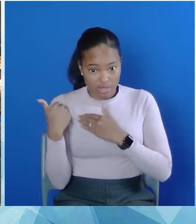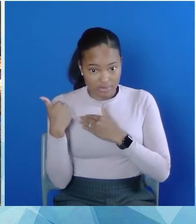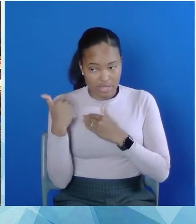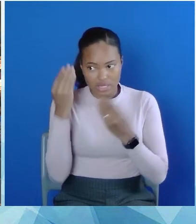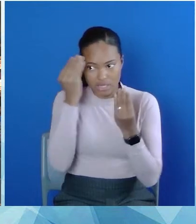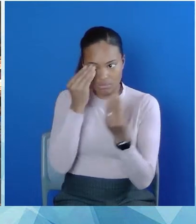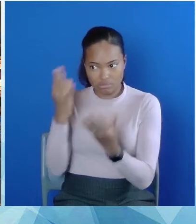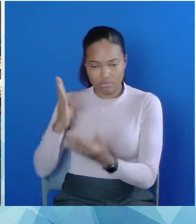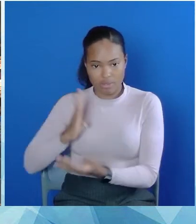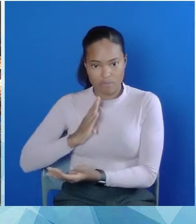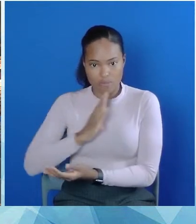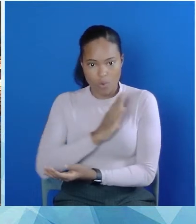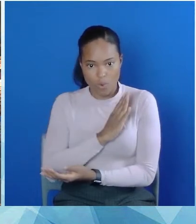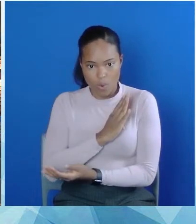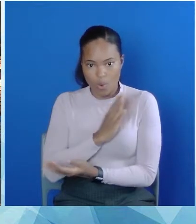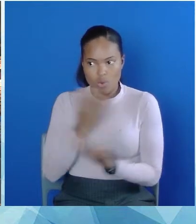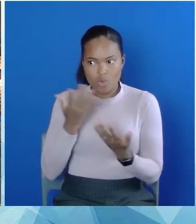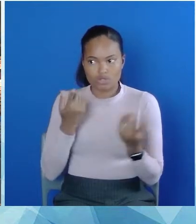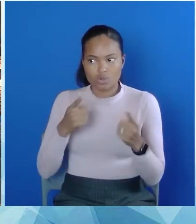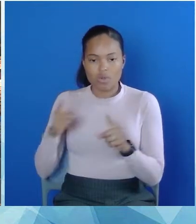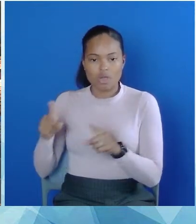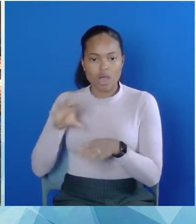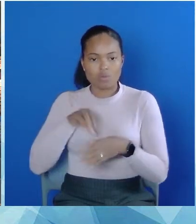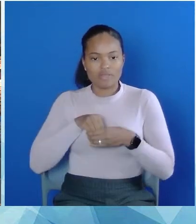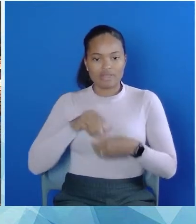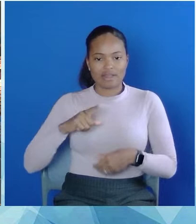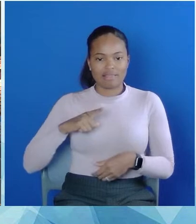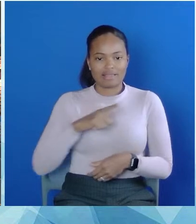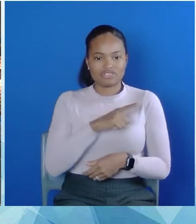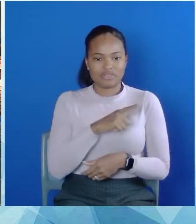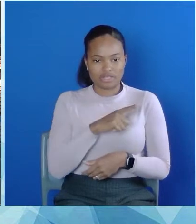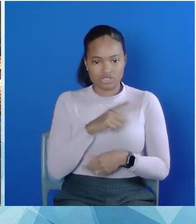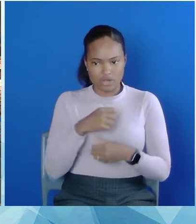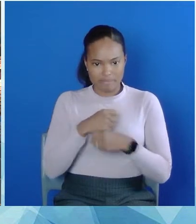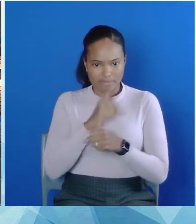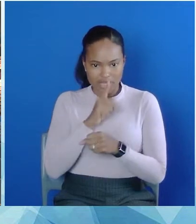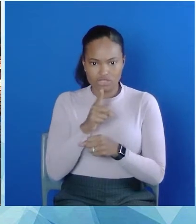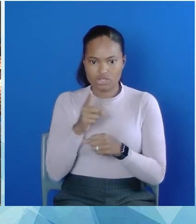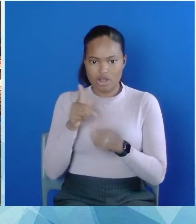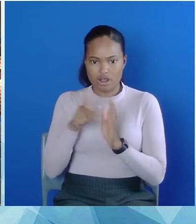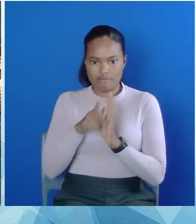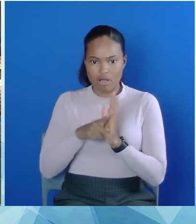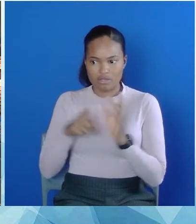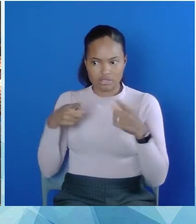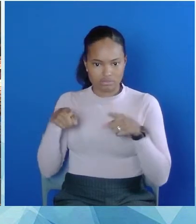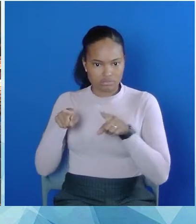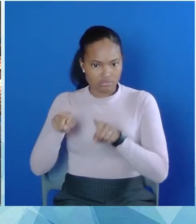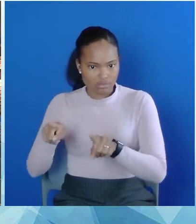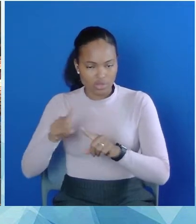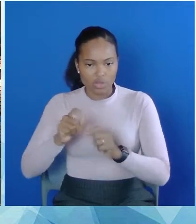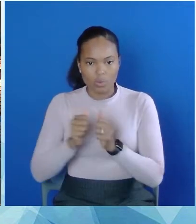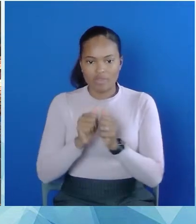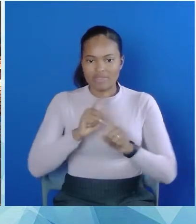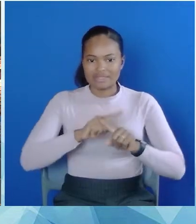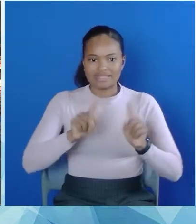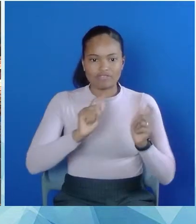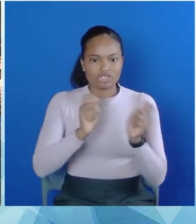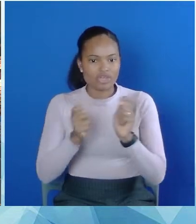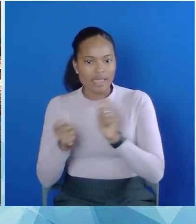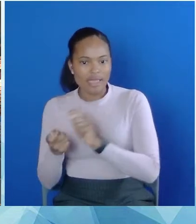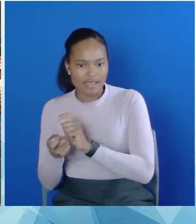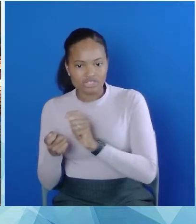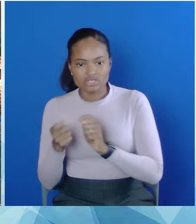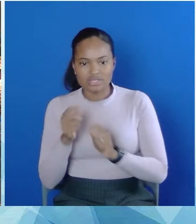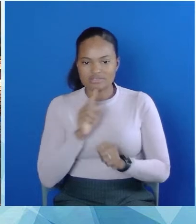know what's happening within the legislature and make sure that policy is in line with different changes than things that she's